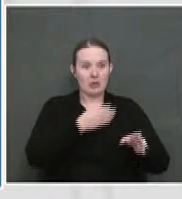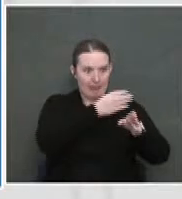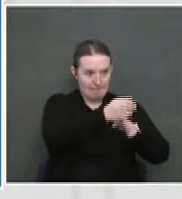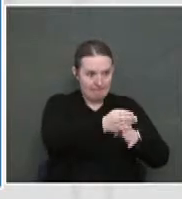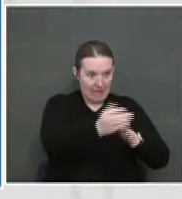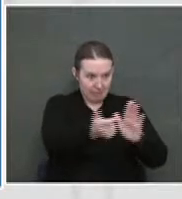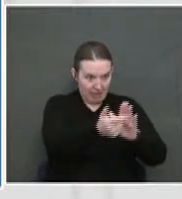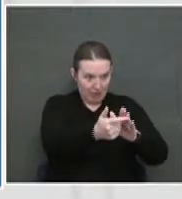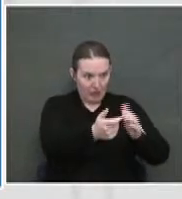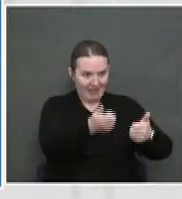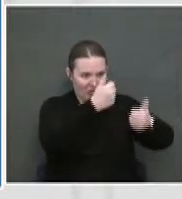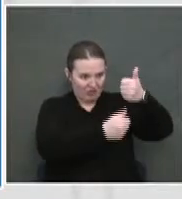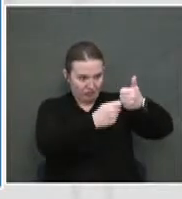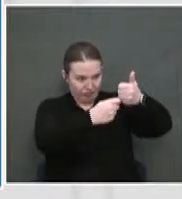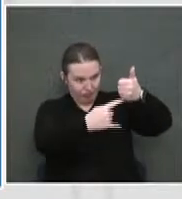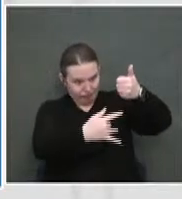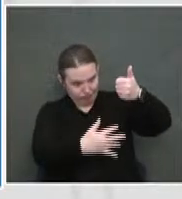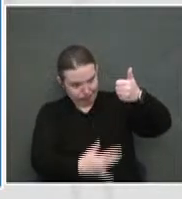offense.